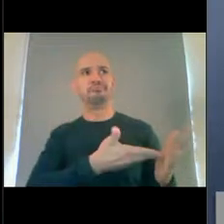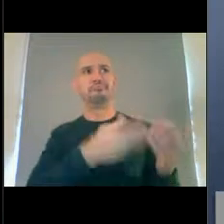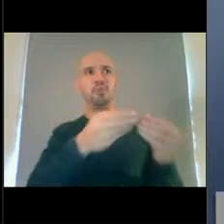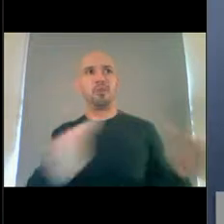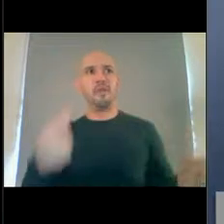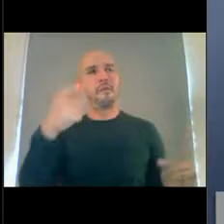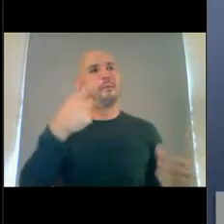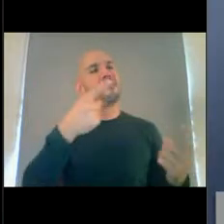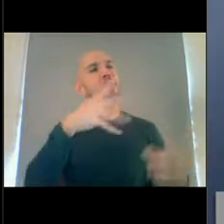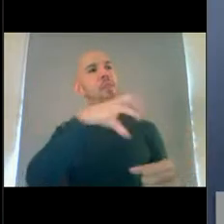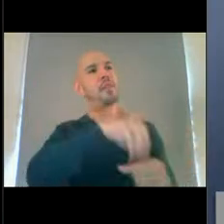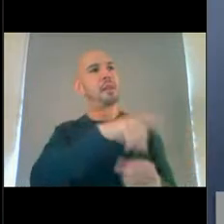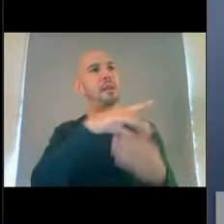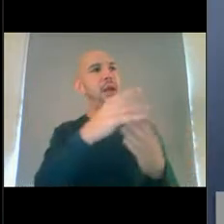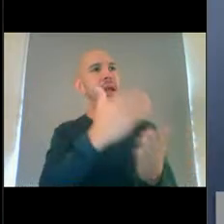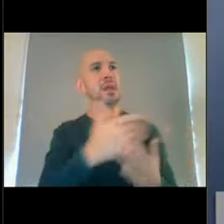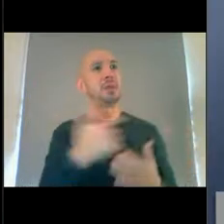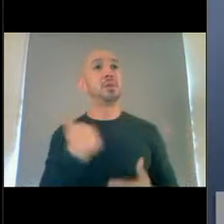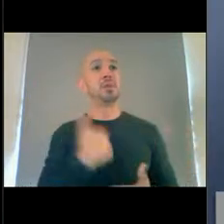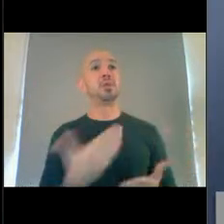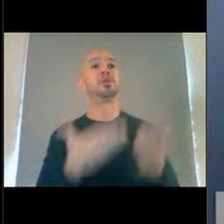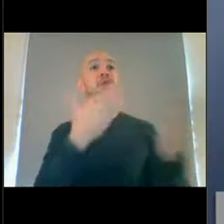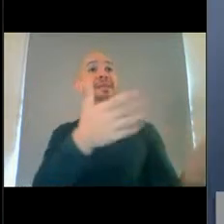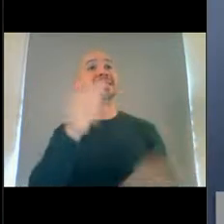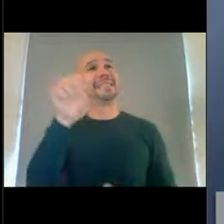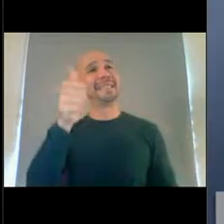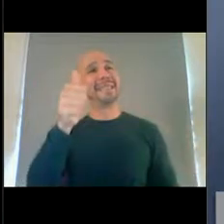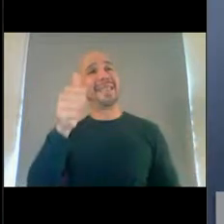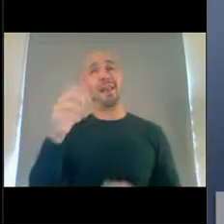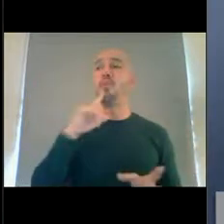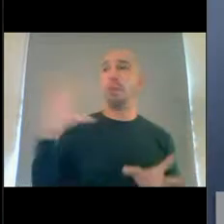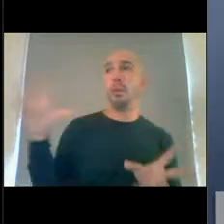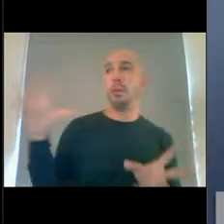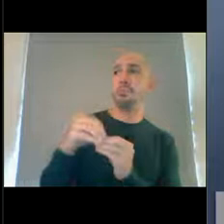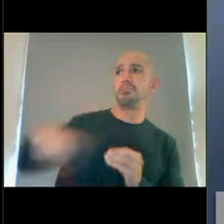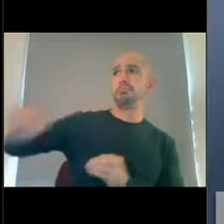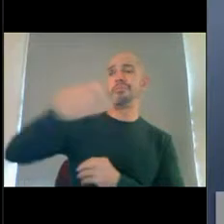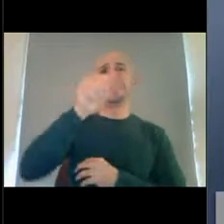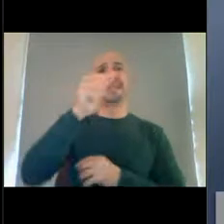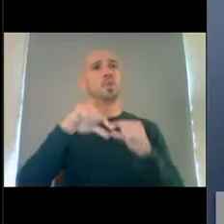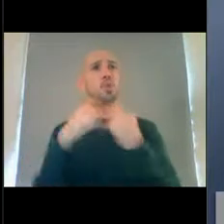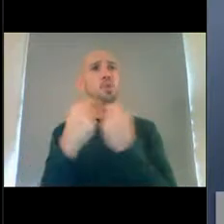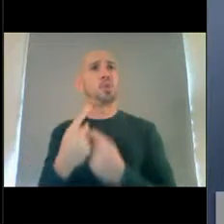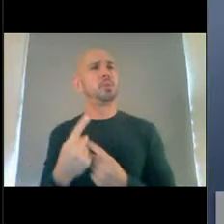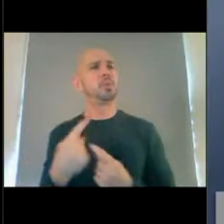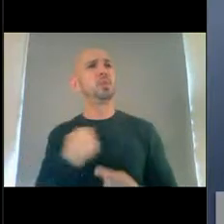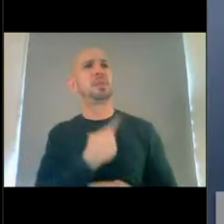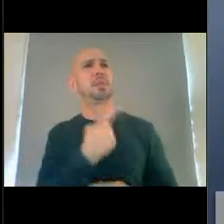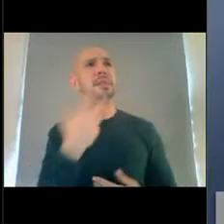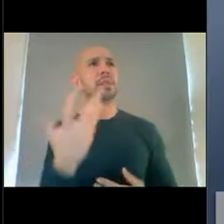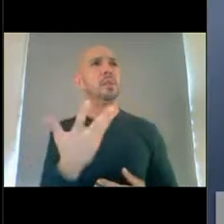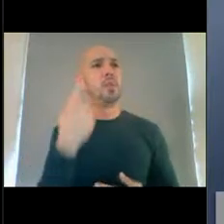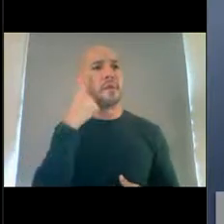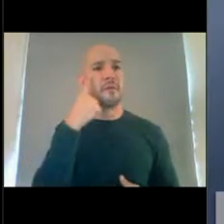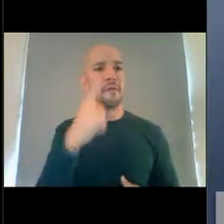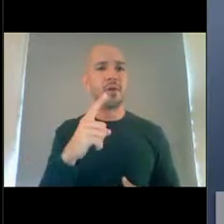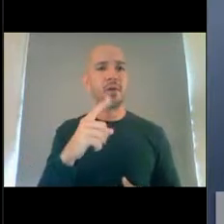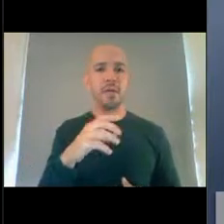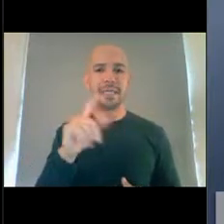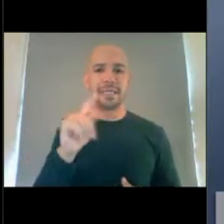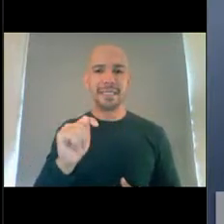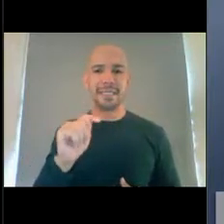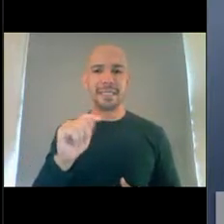submitted on behalf of 10 environmental transportation and public health groups stated as the tsa program considers